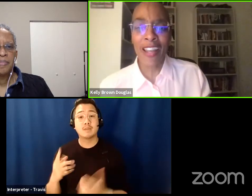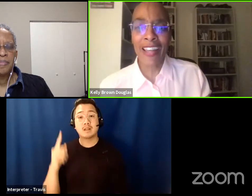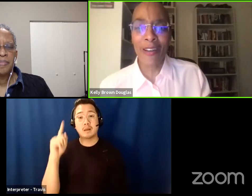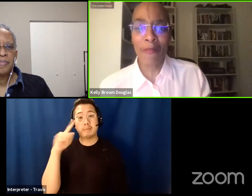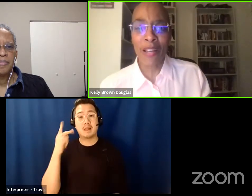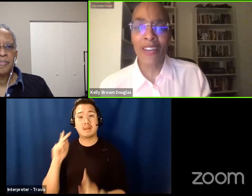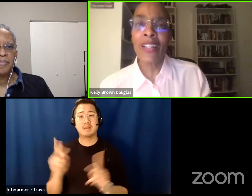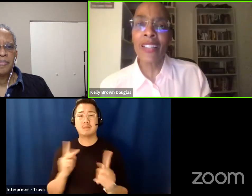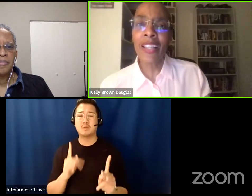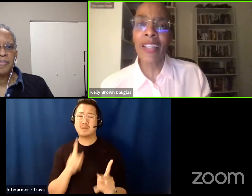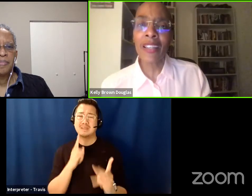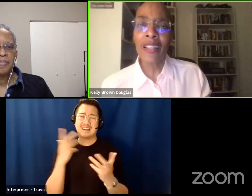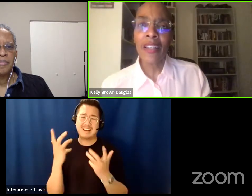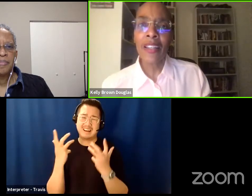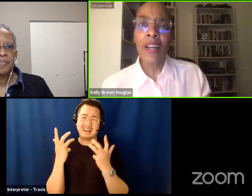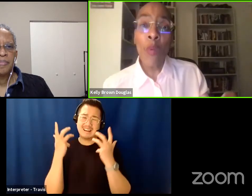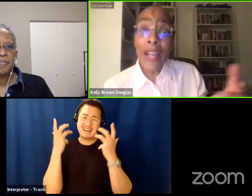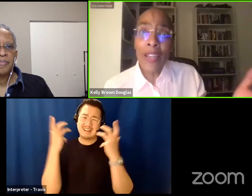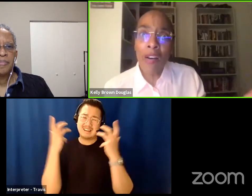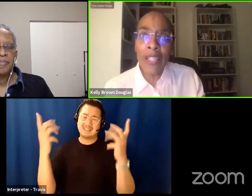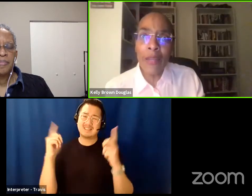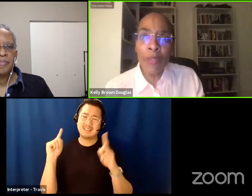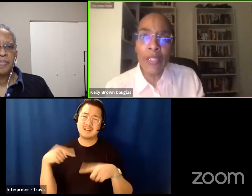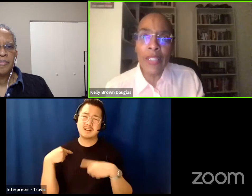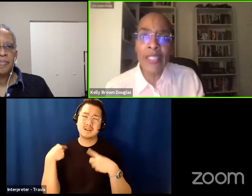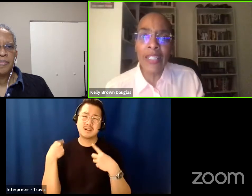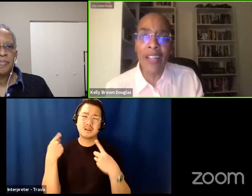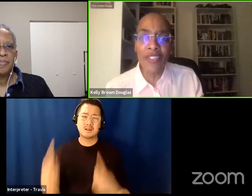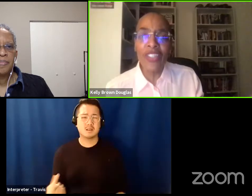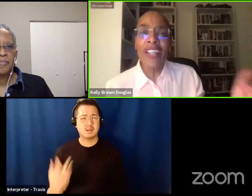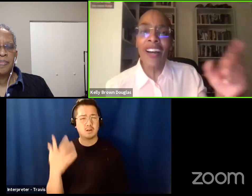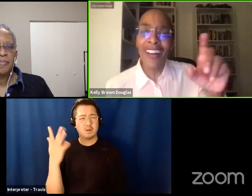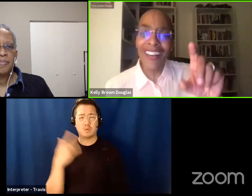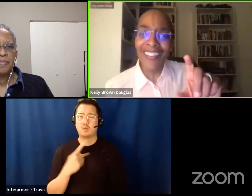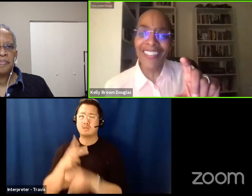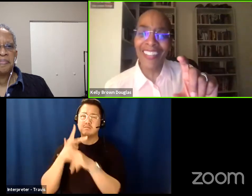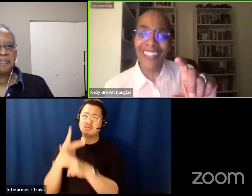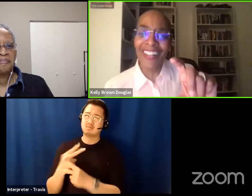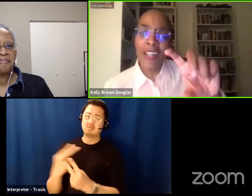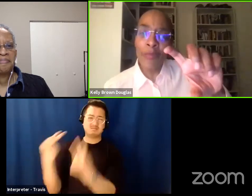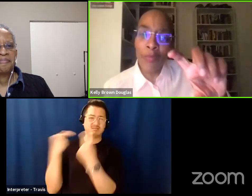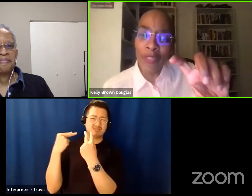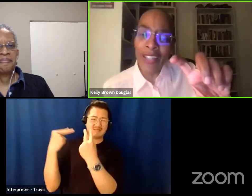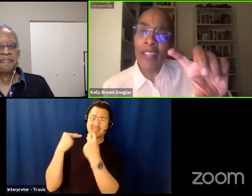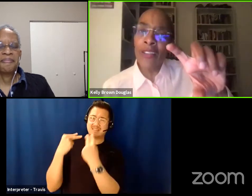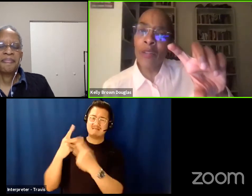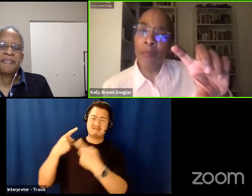are crying out about, like, why y'all keep policing us?